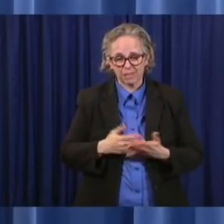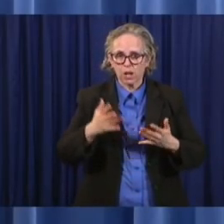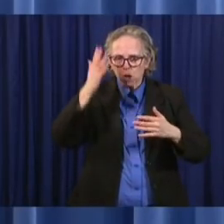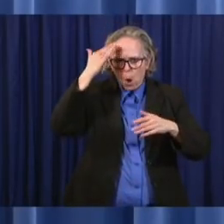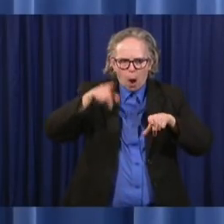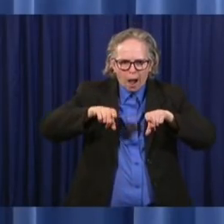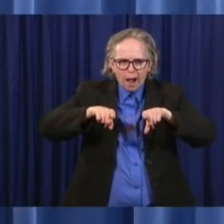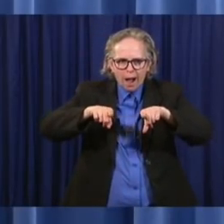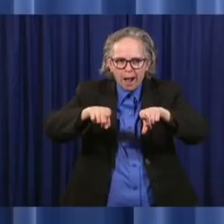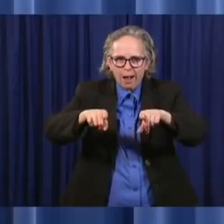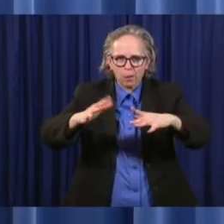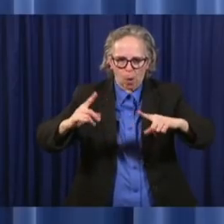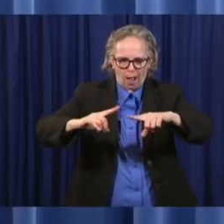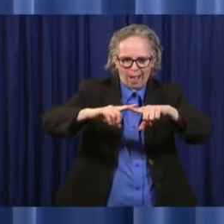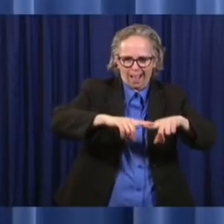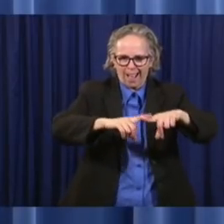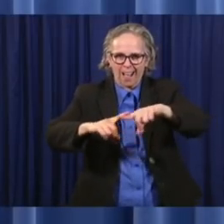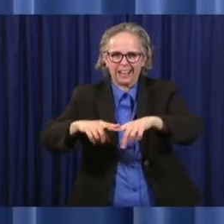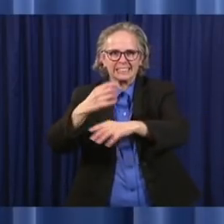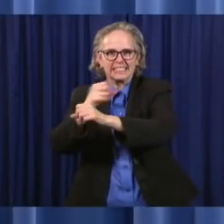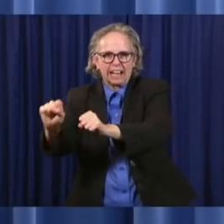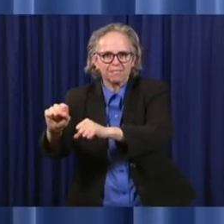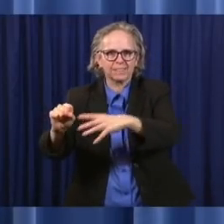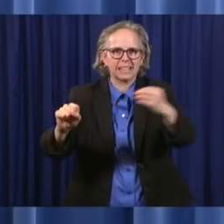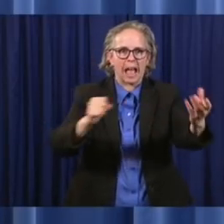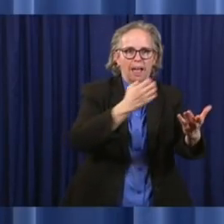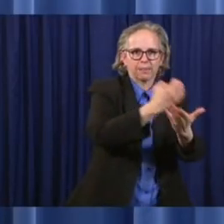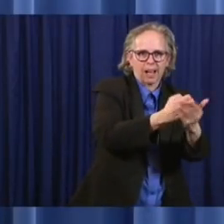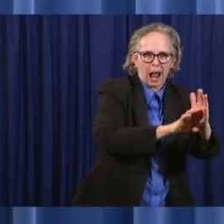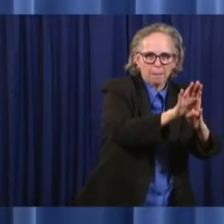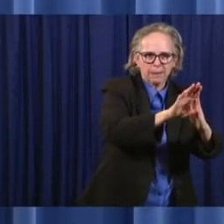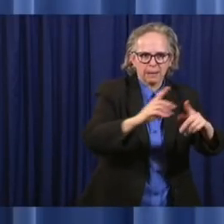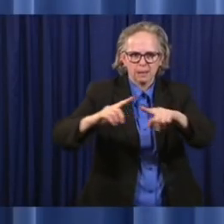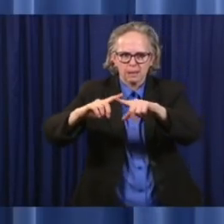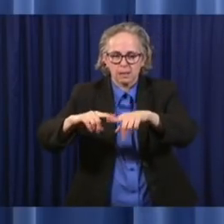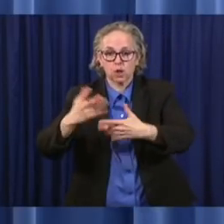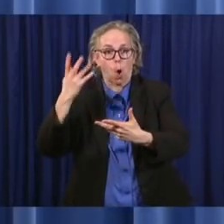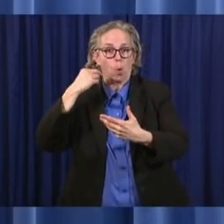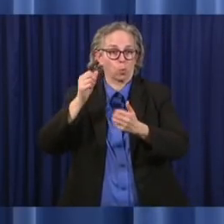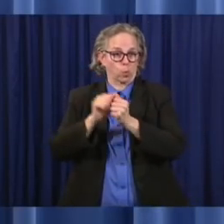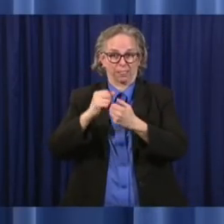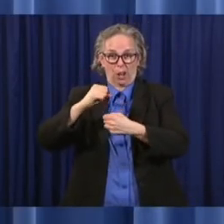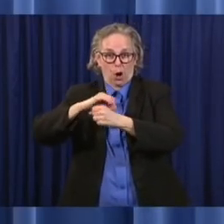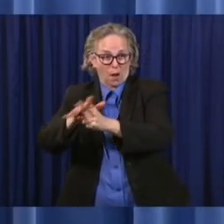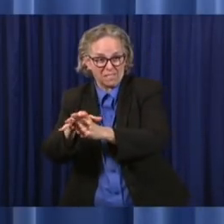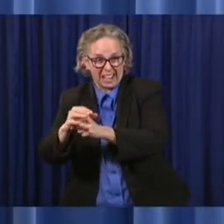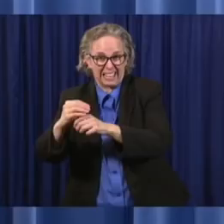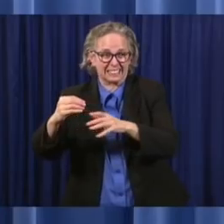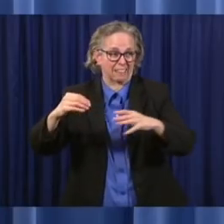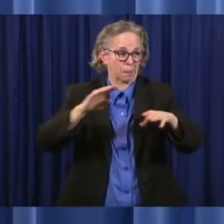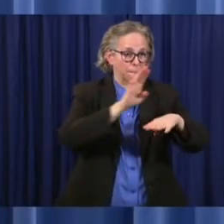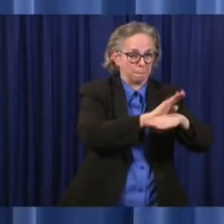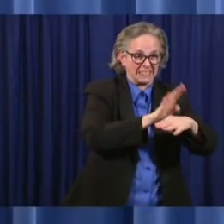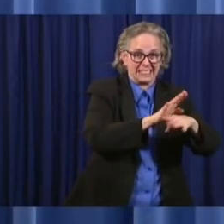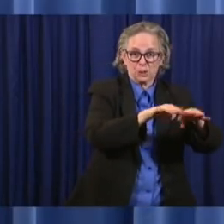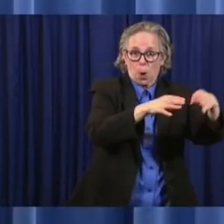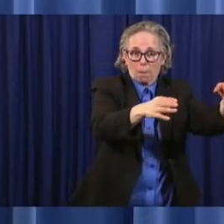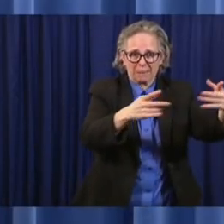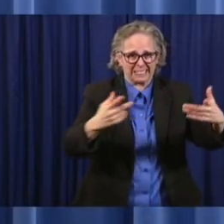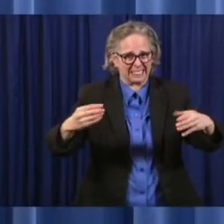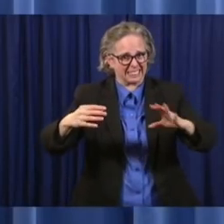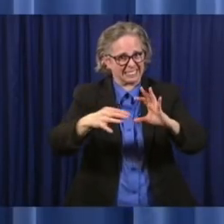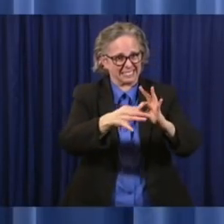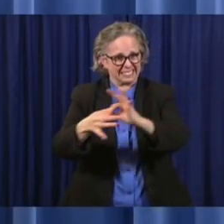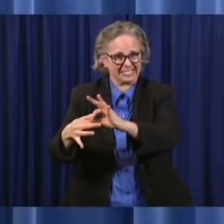intertwined so very, very, very closely. I don't have a crystal ball. These are not easy times. We got a lot of people